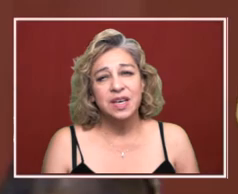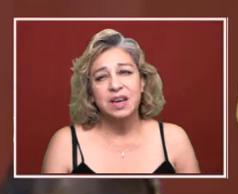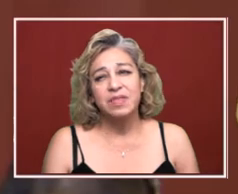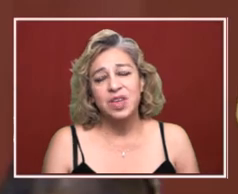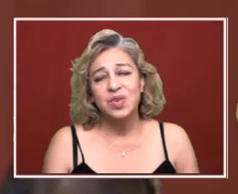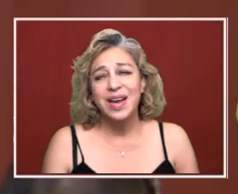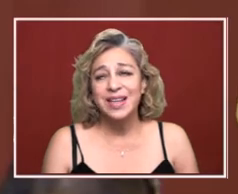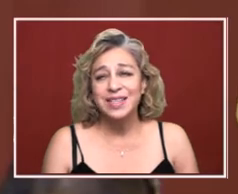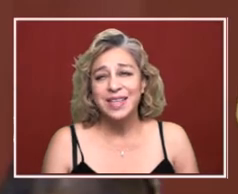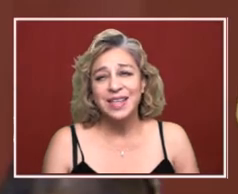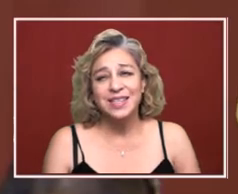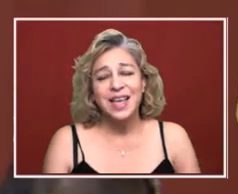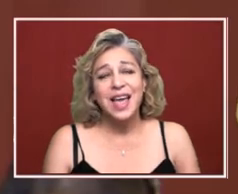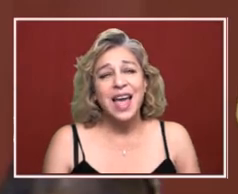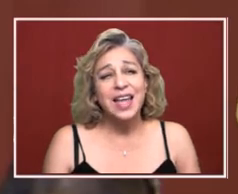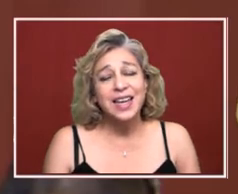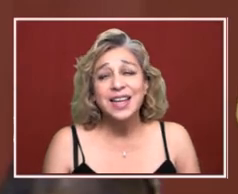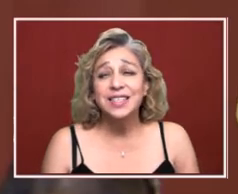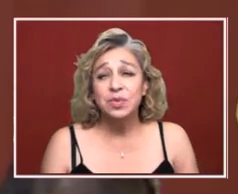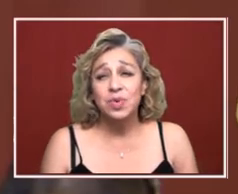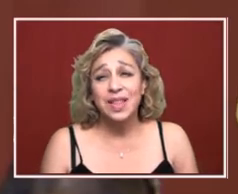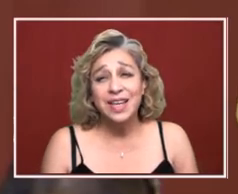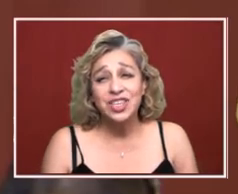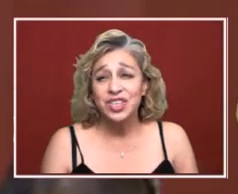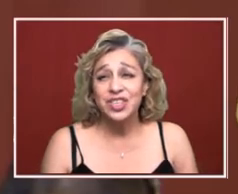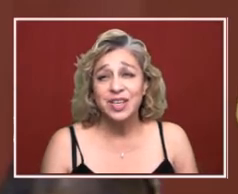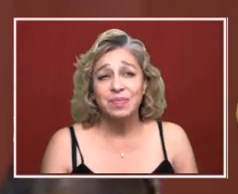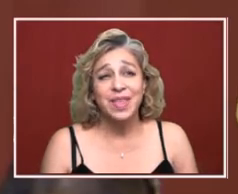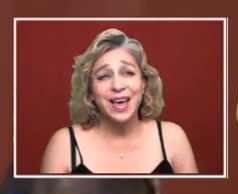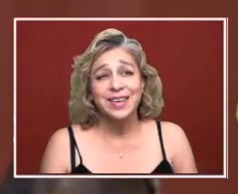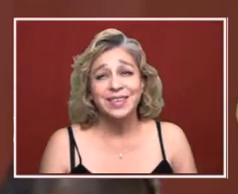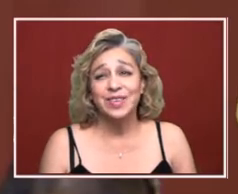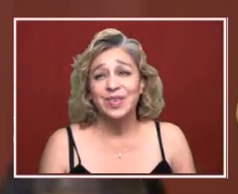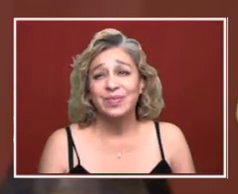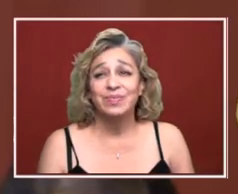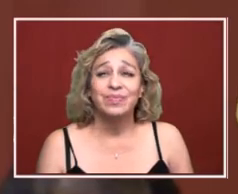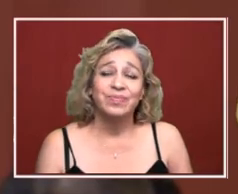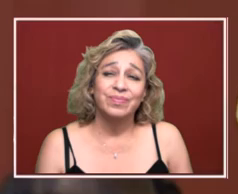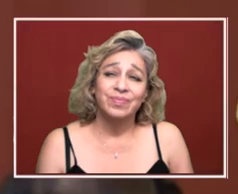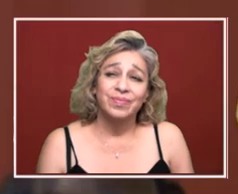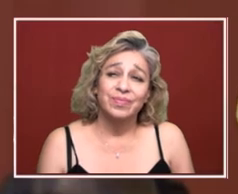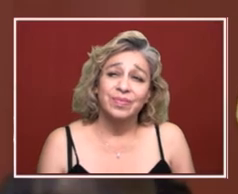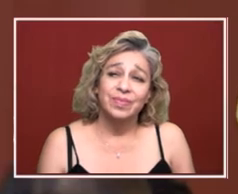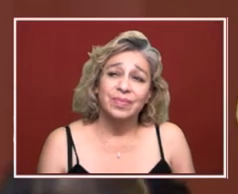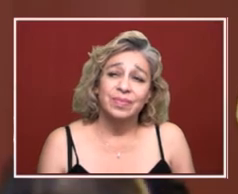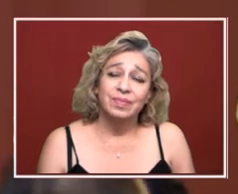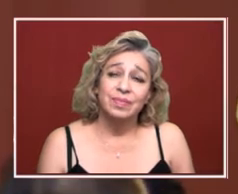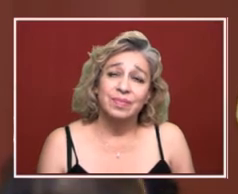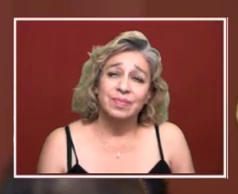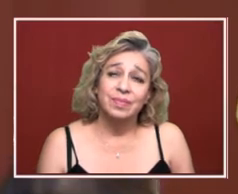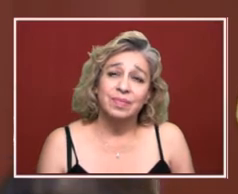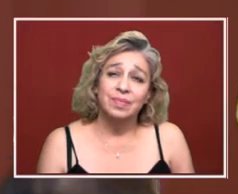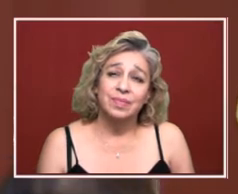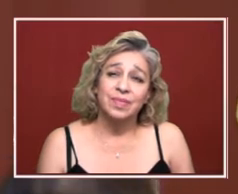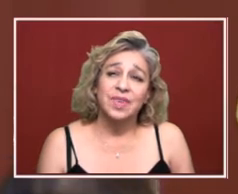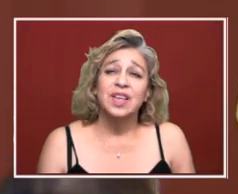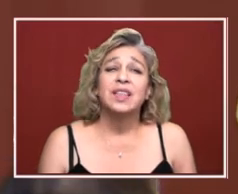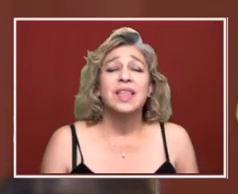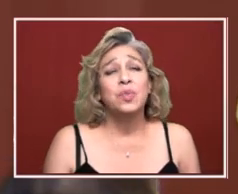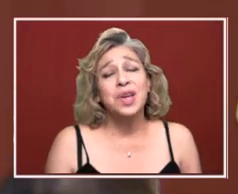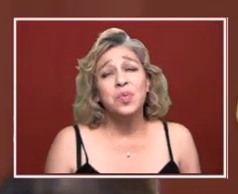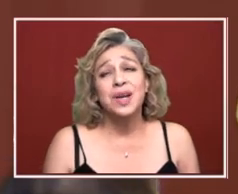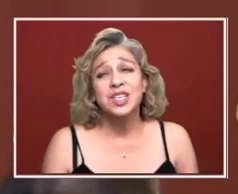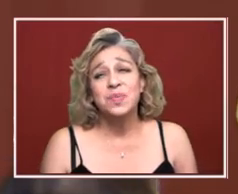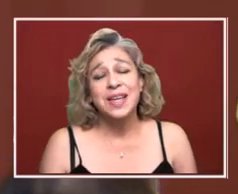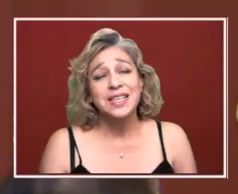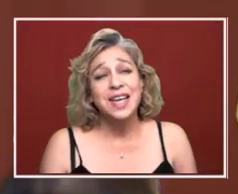government of the United States, and it is a relationship that que queremos mantener con todos los gobiernos. That